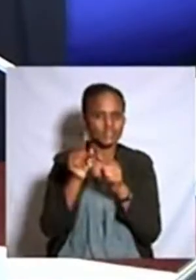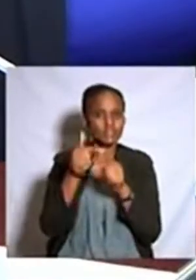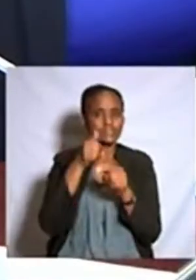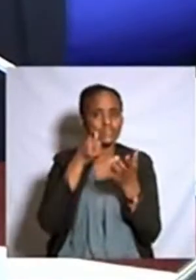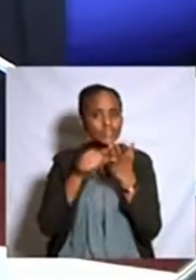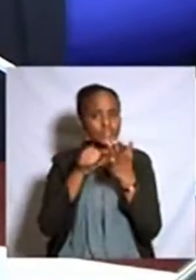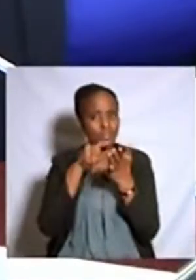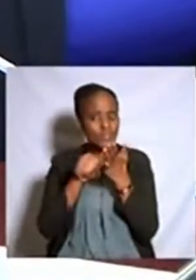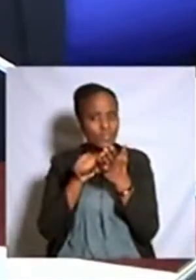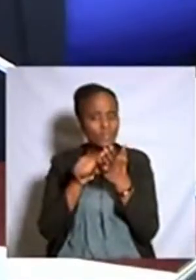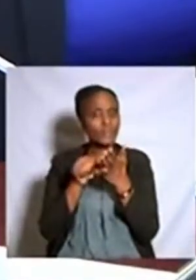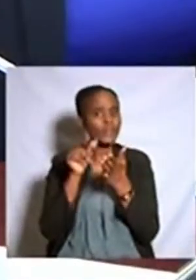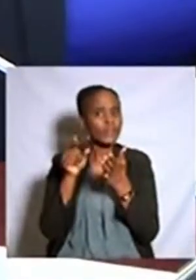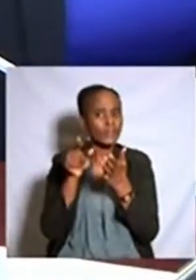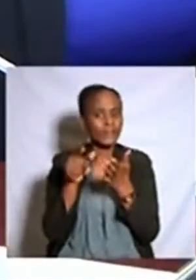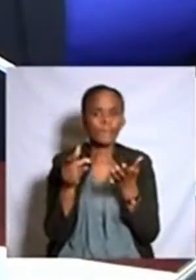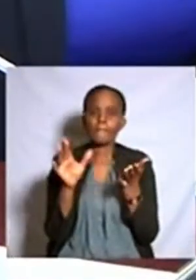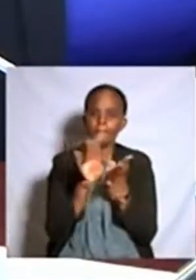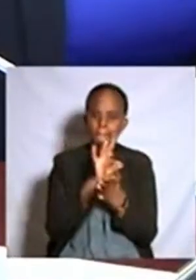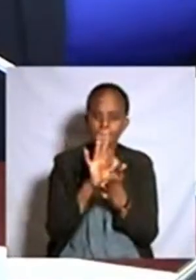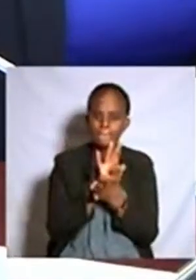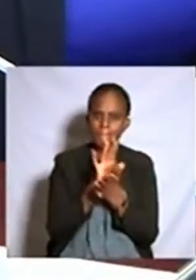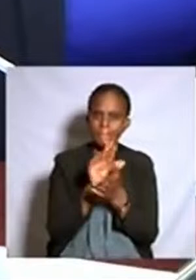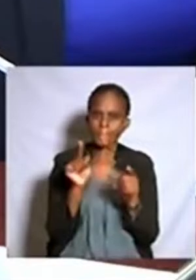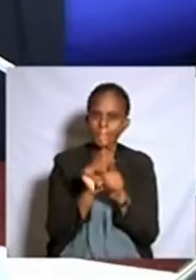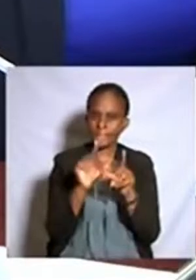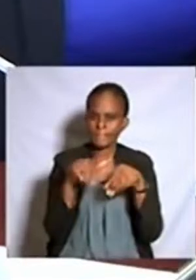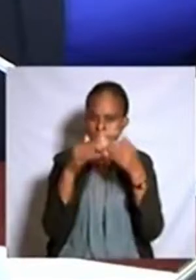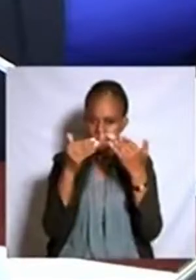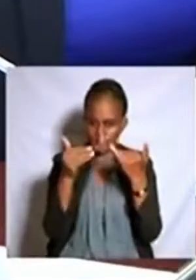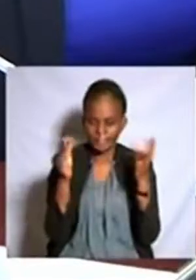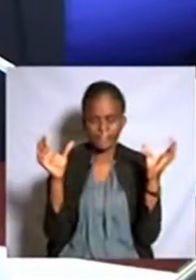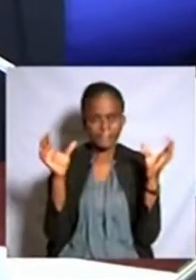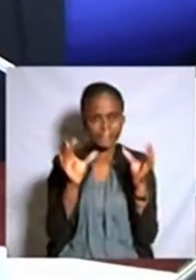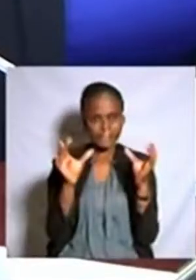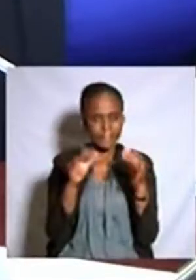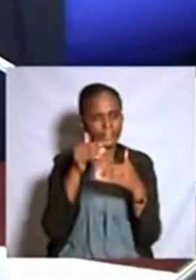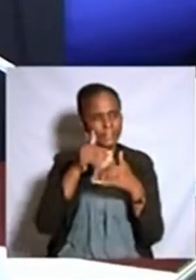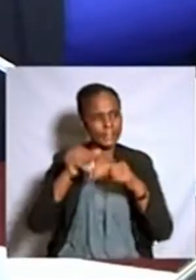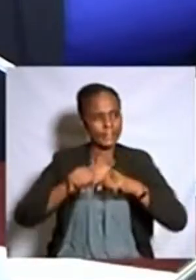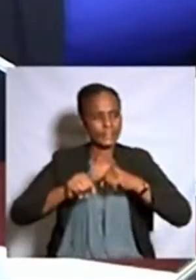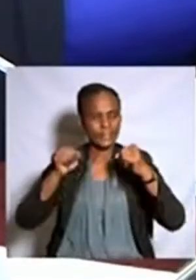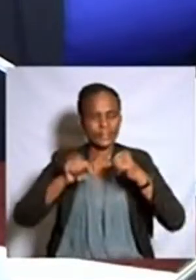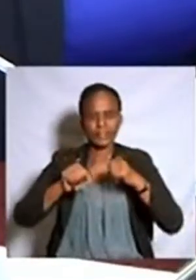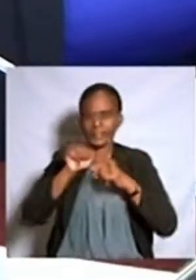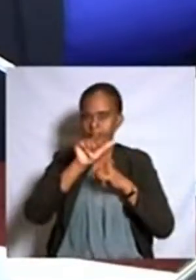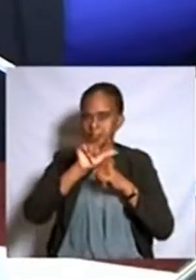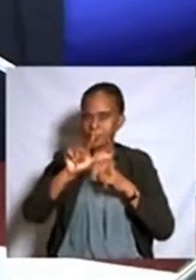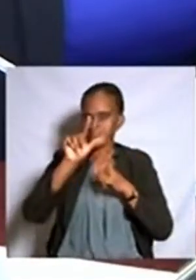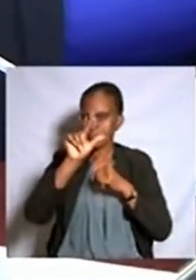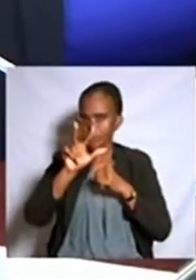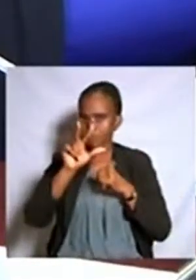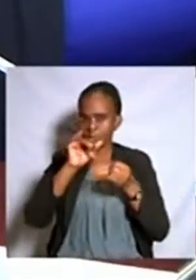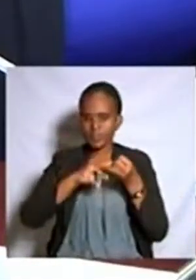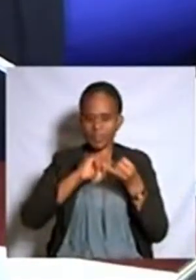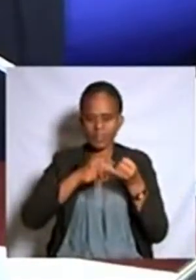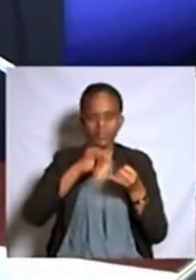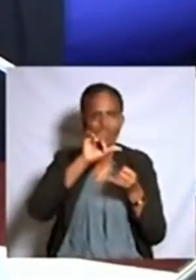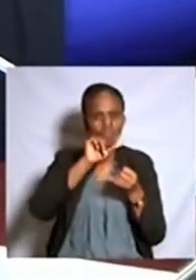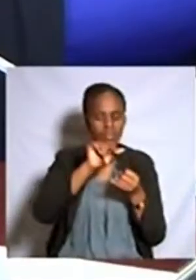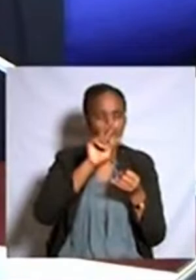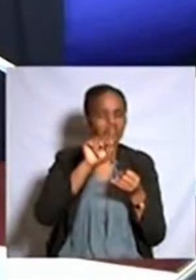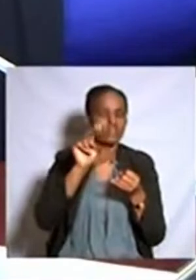letter over the uplifting of the document was delivered to the council registrar on 23rd September